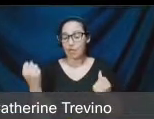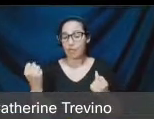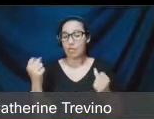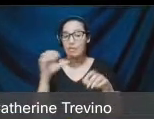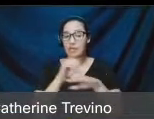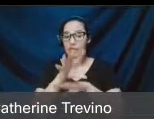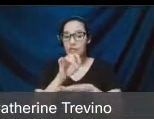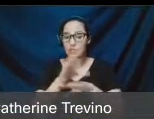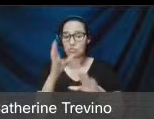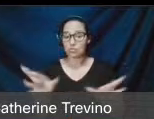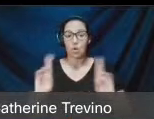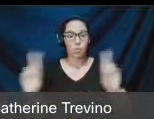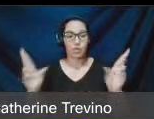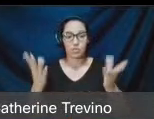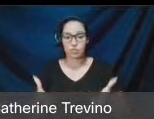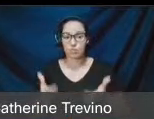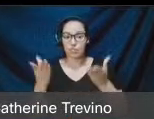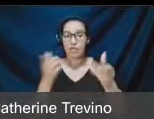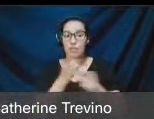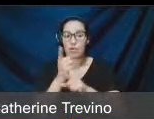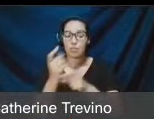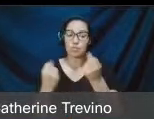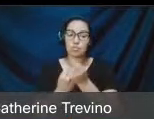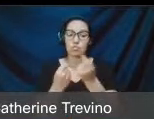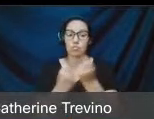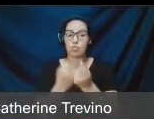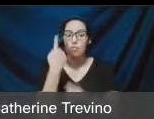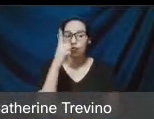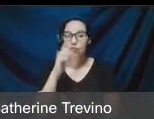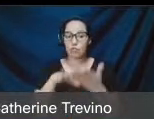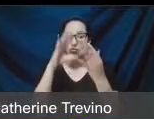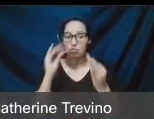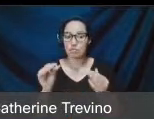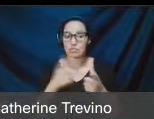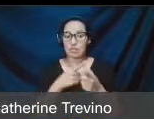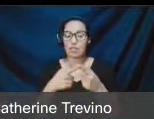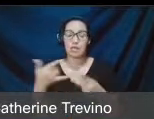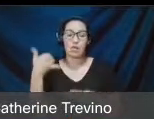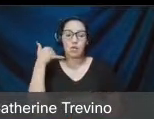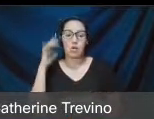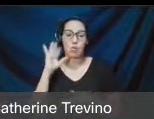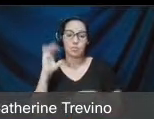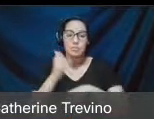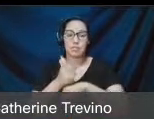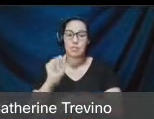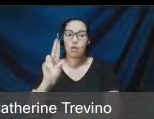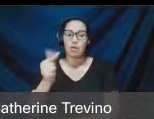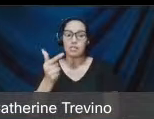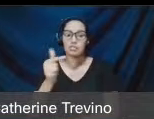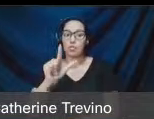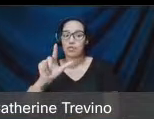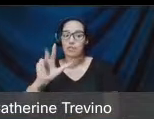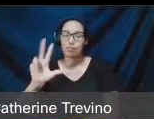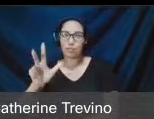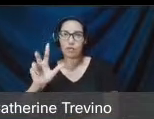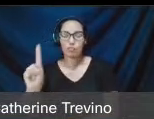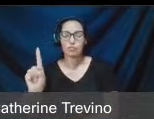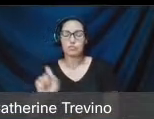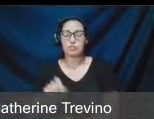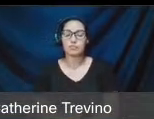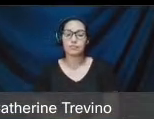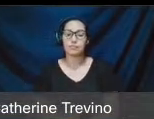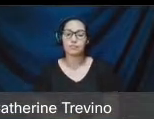emotional, and mental health supports our students will need, and our mental health hotline will go live the week of August 31st. We have also